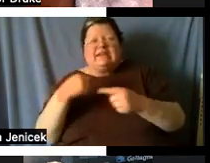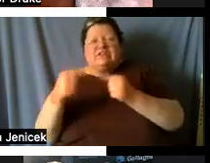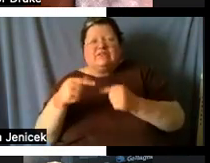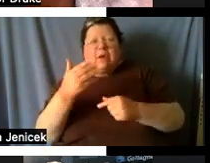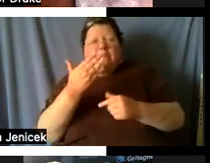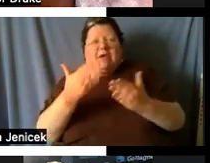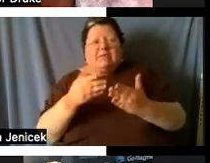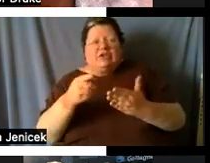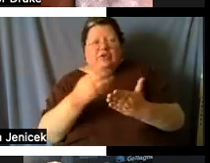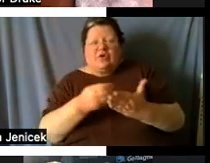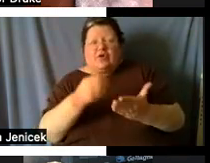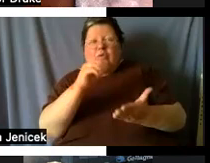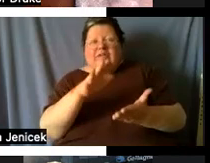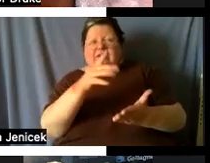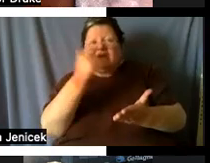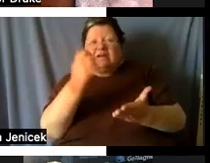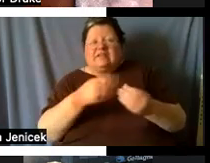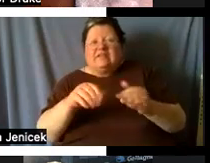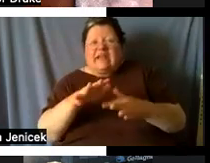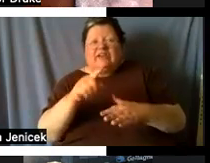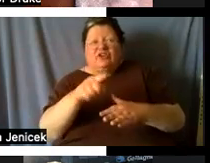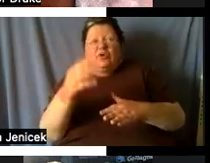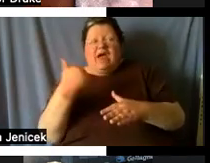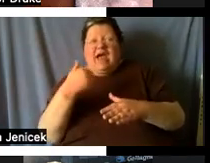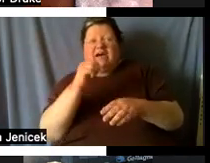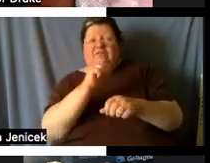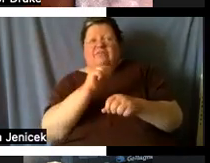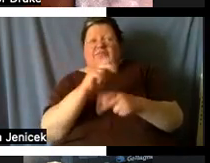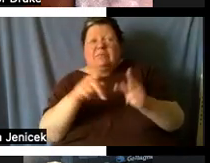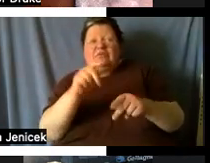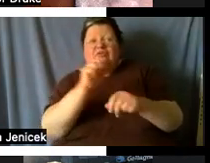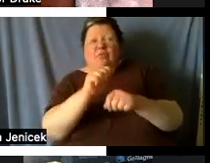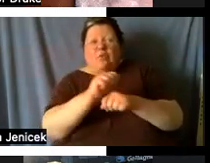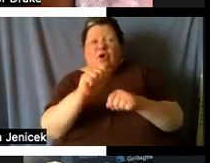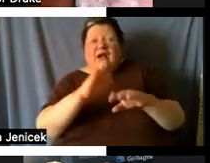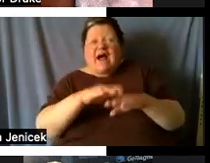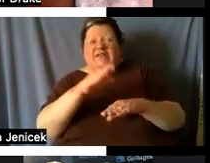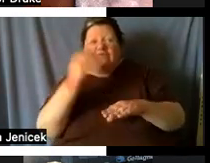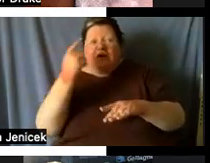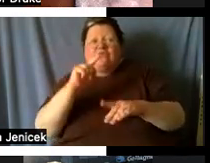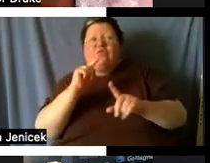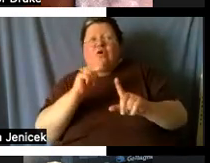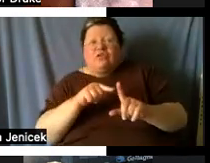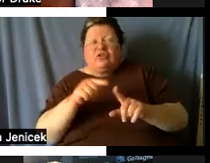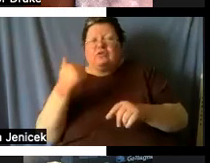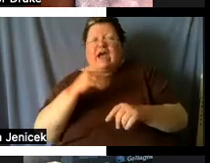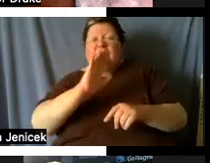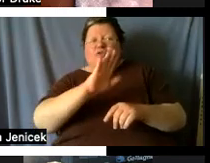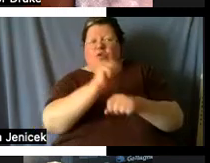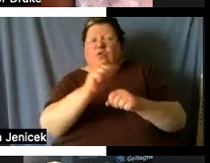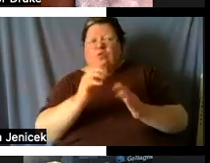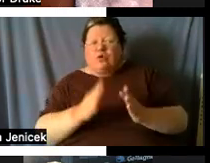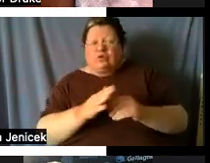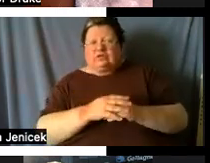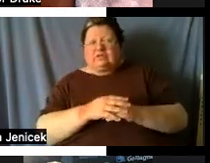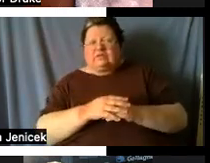that land? You have people who work on the farm for you. You have your own farm laborers. And now